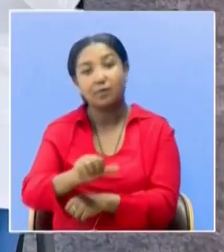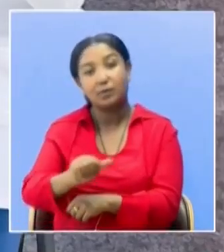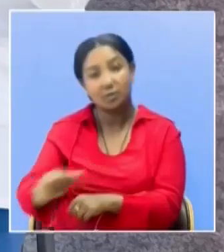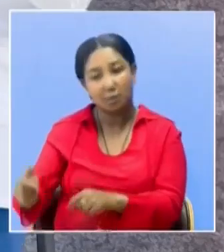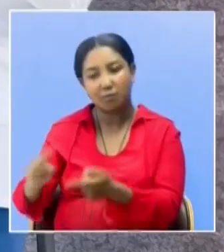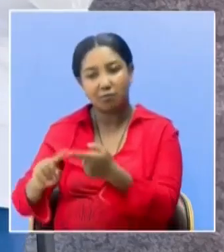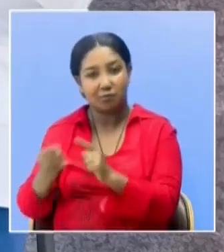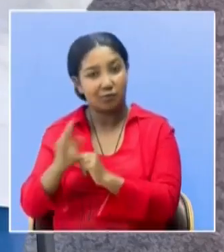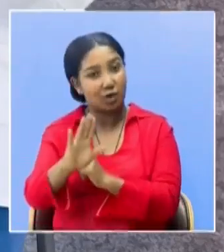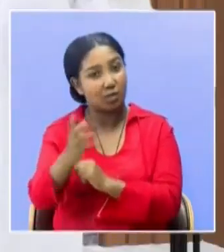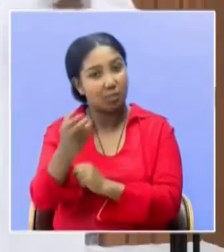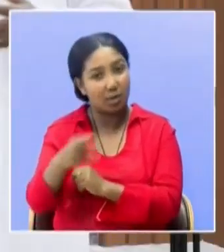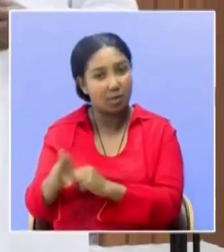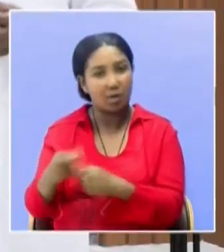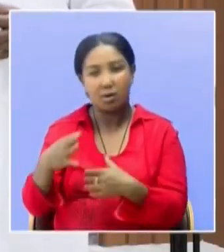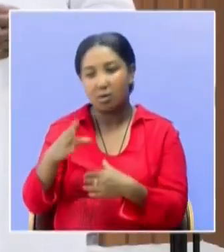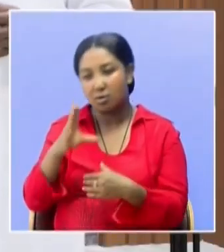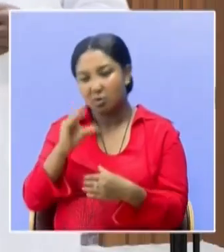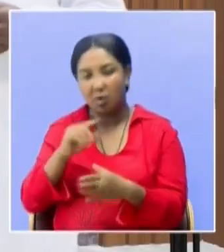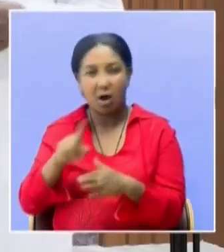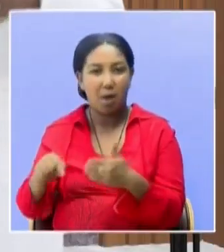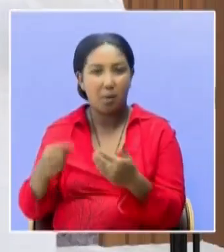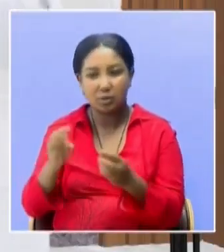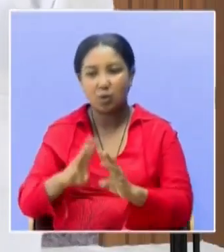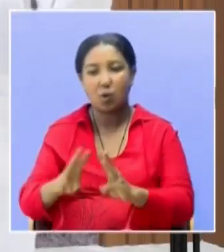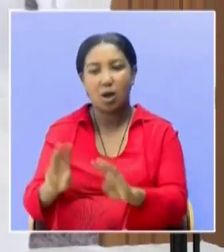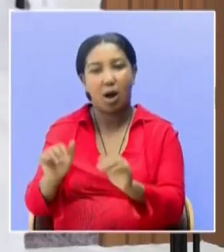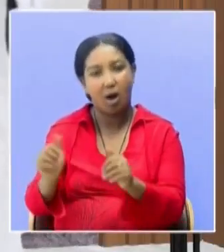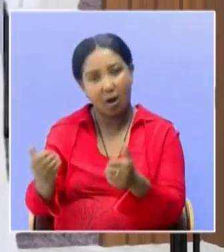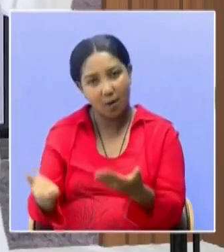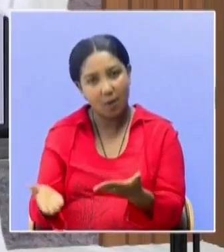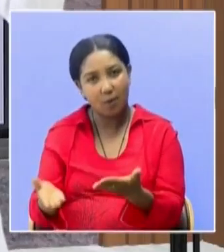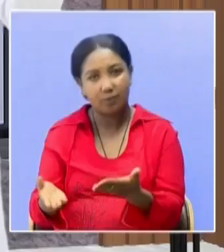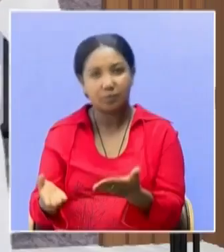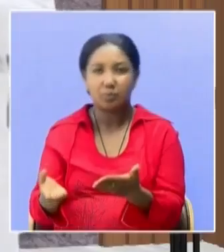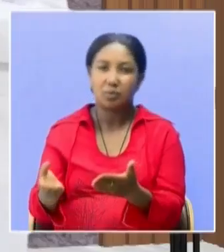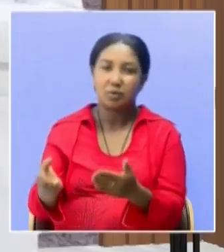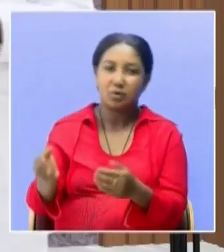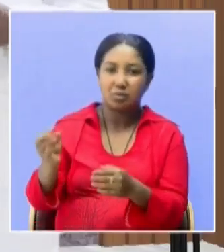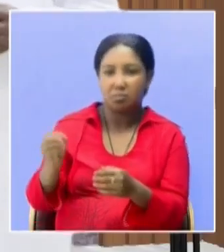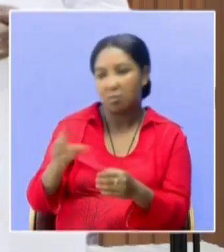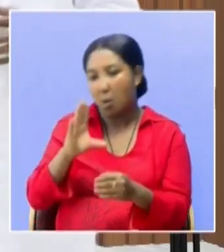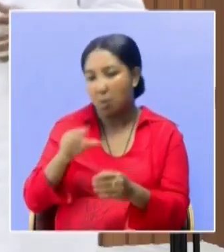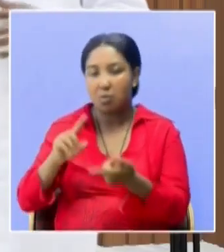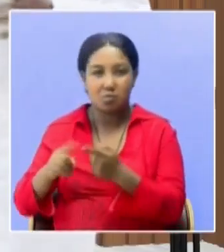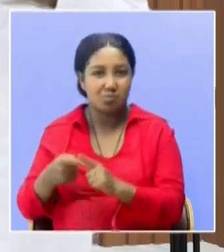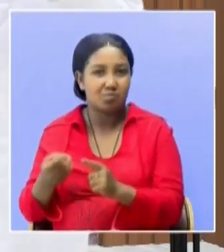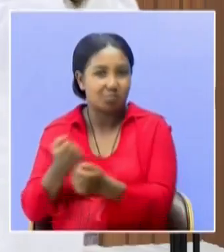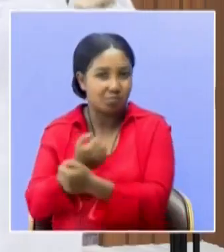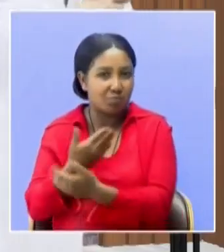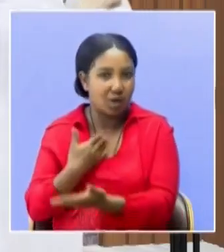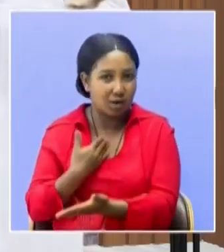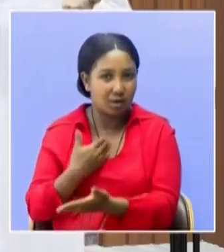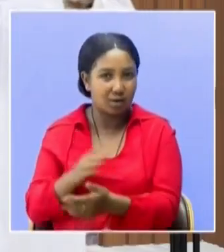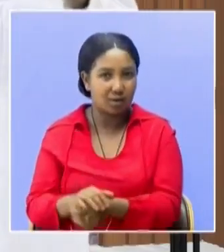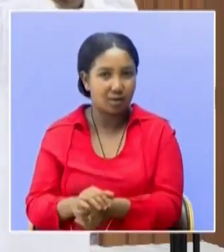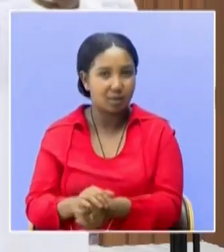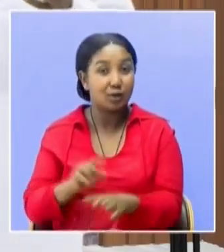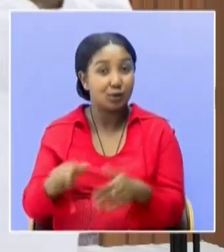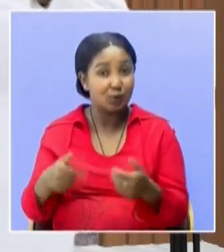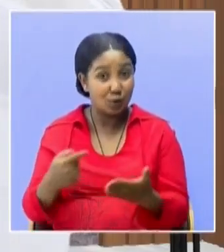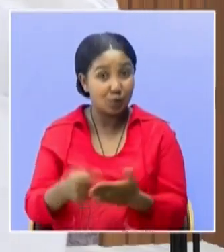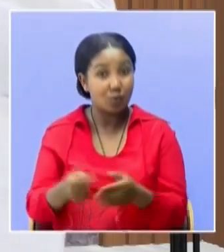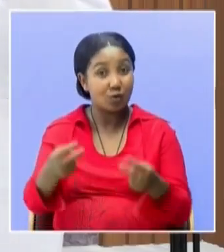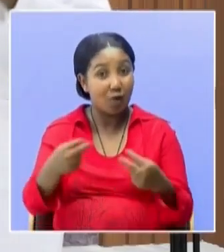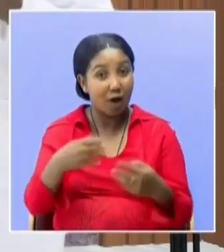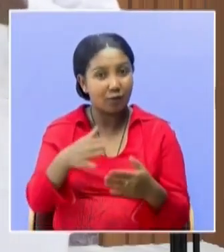others would like to talk about the way how they were spending their time with their friends in different ways. So you